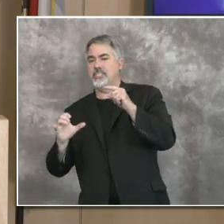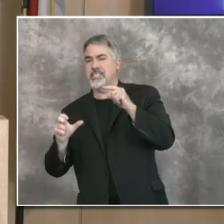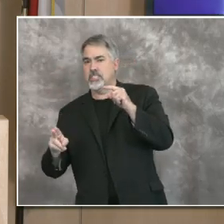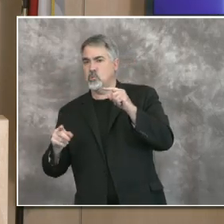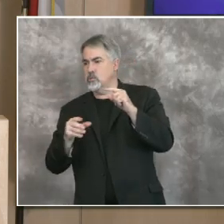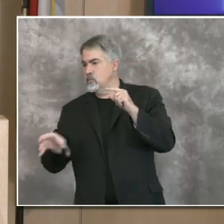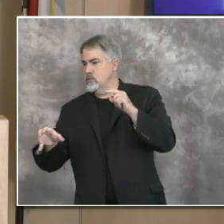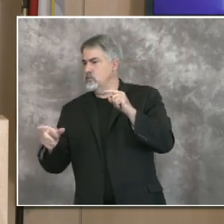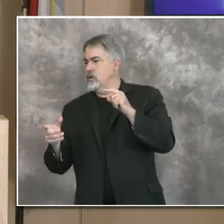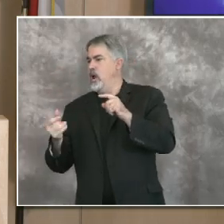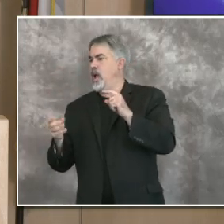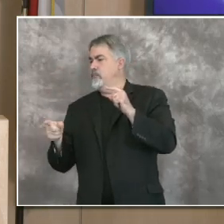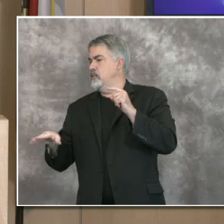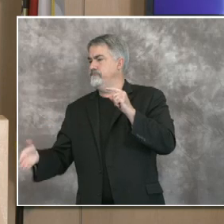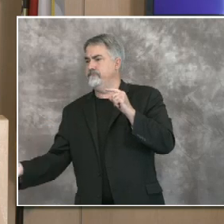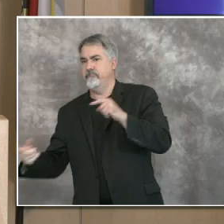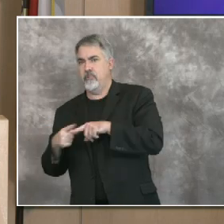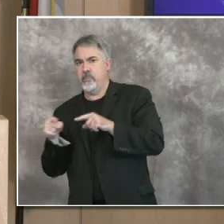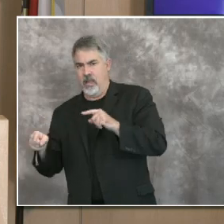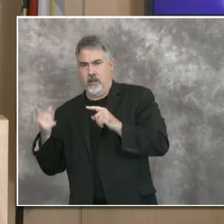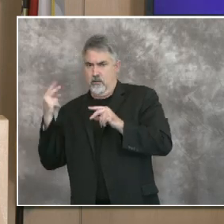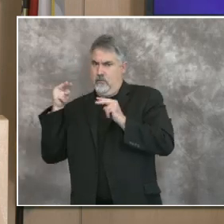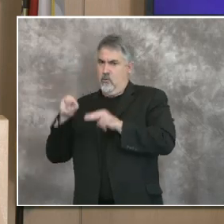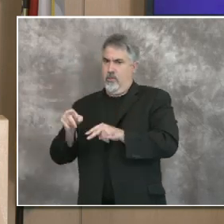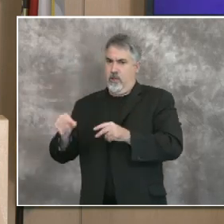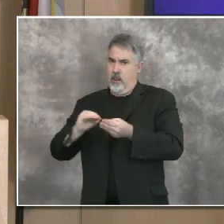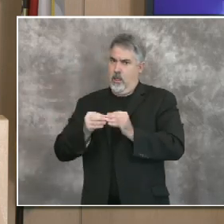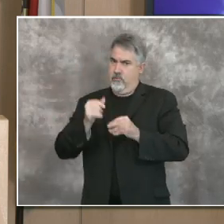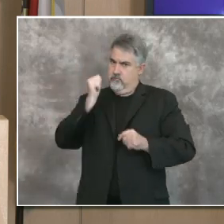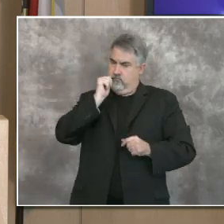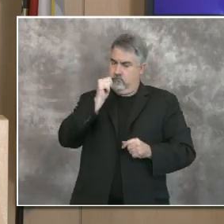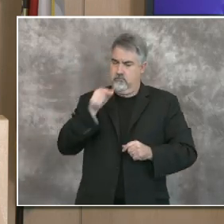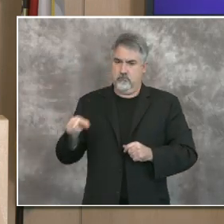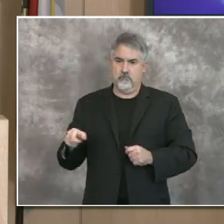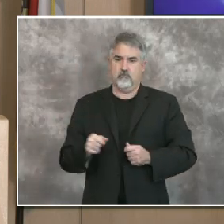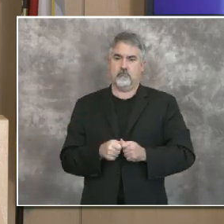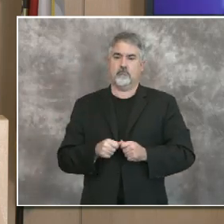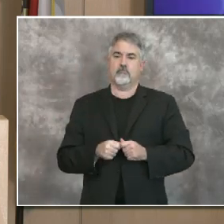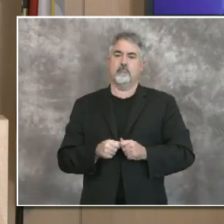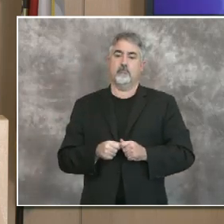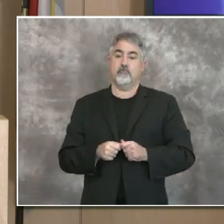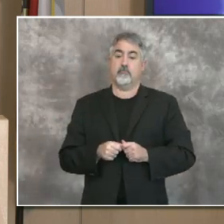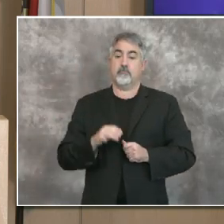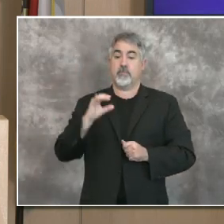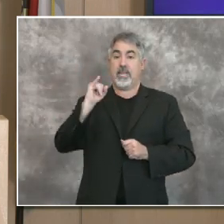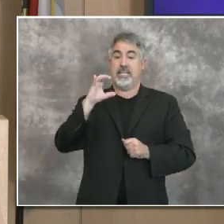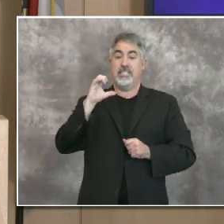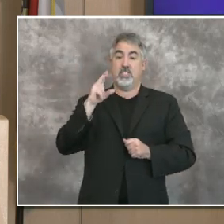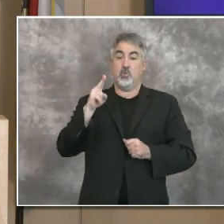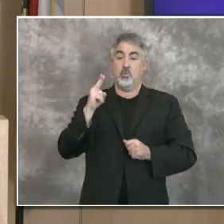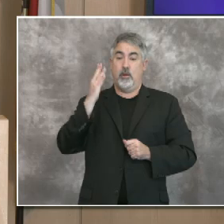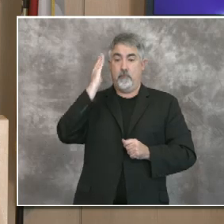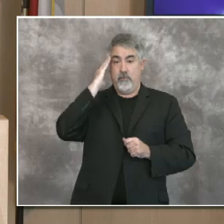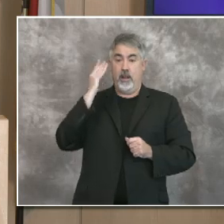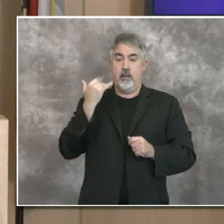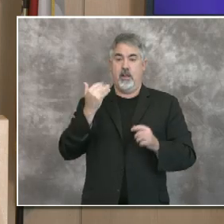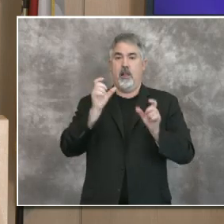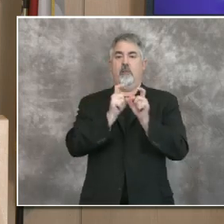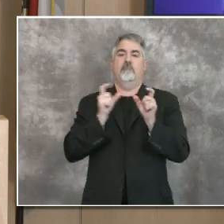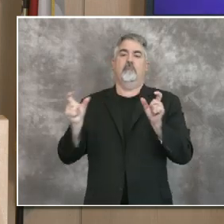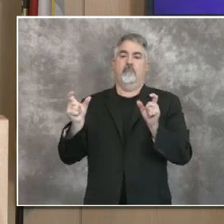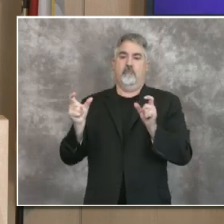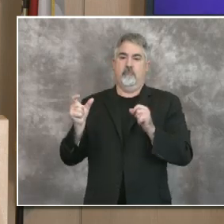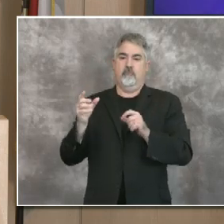you every day those broken up graphically so you can see them. ICU beds are a subset of total